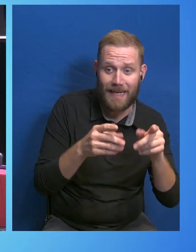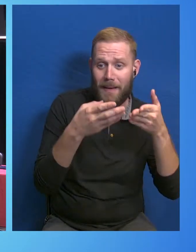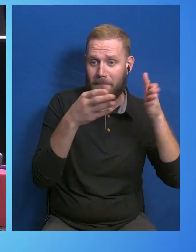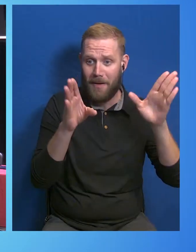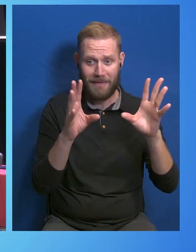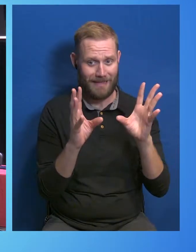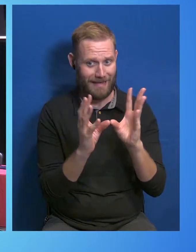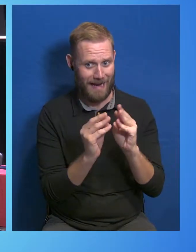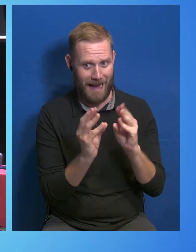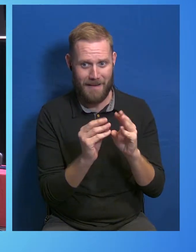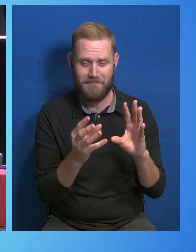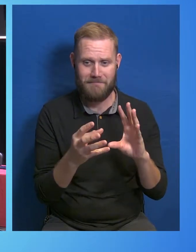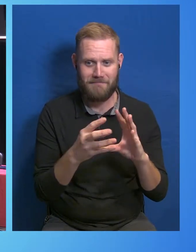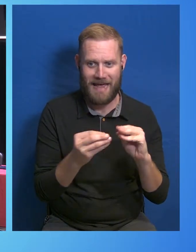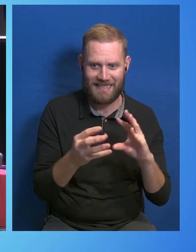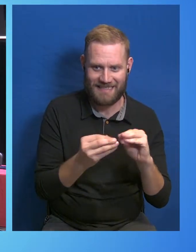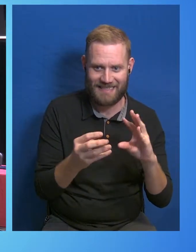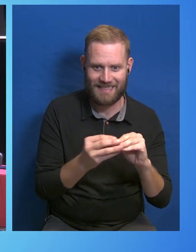part of the meeting.